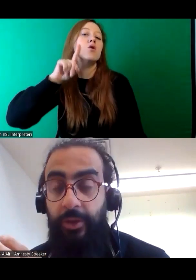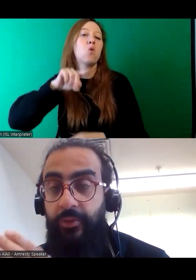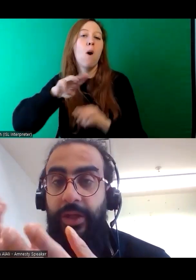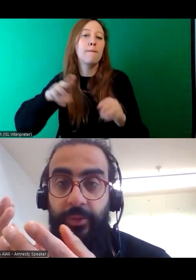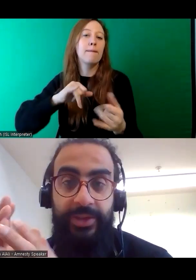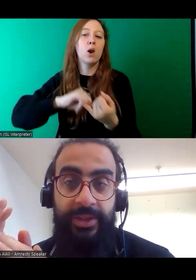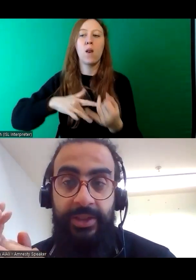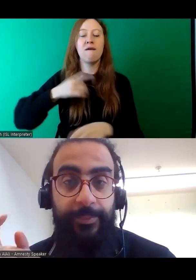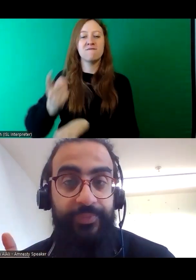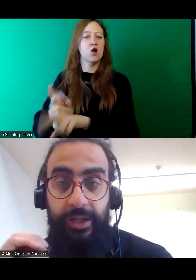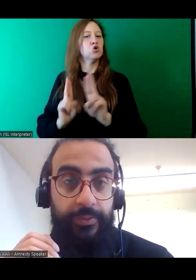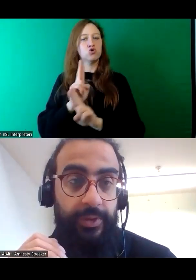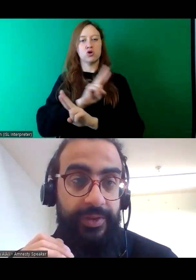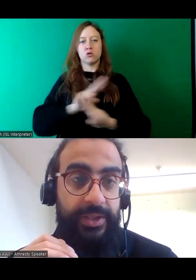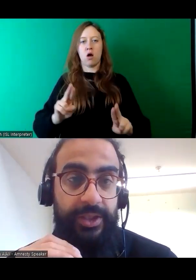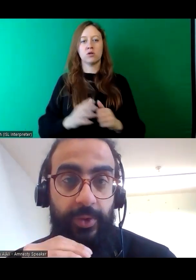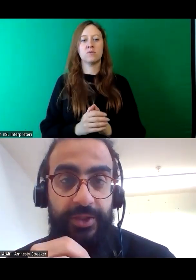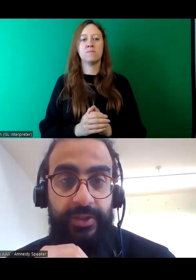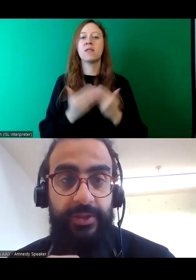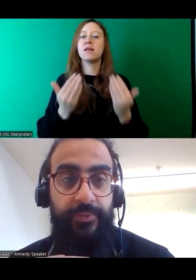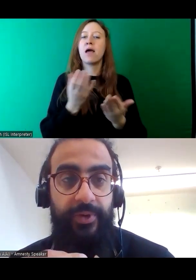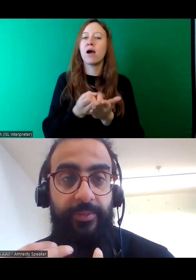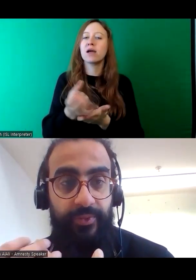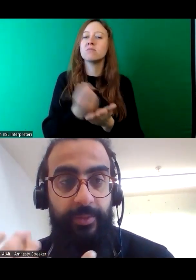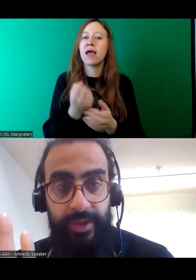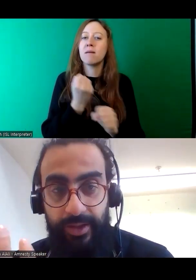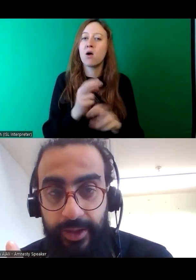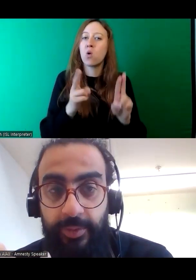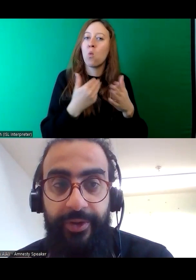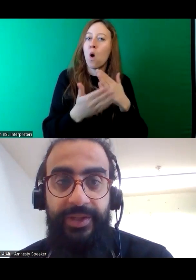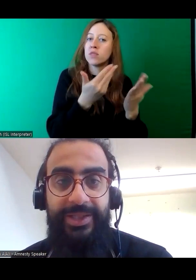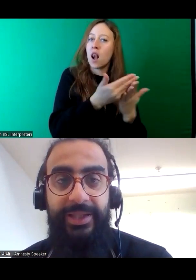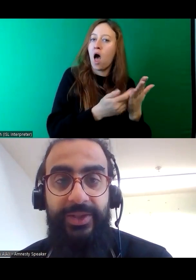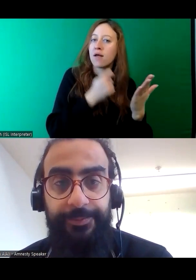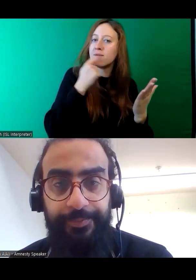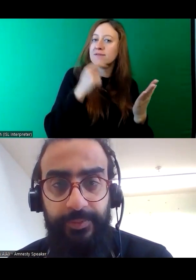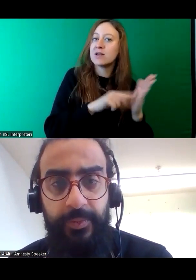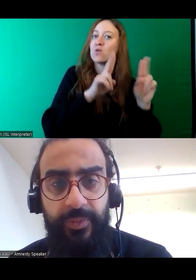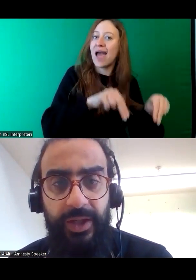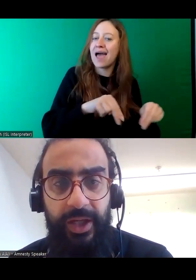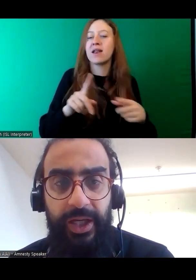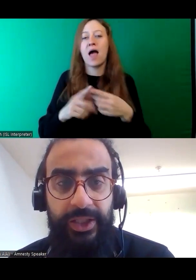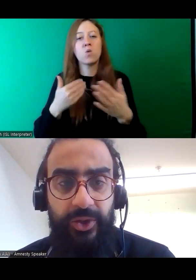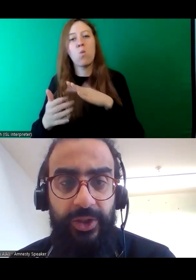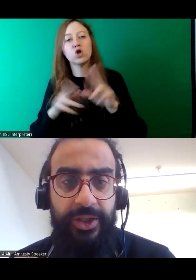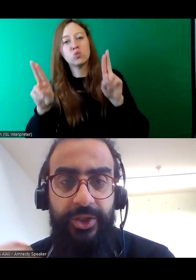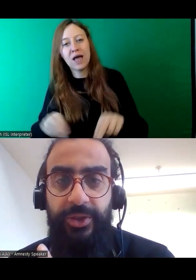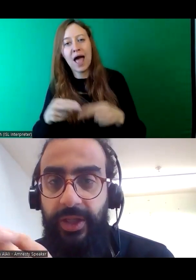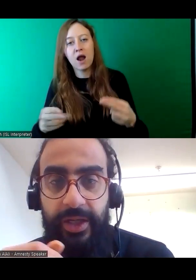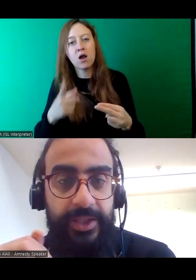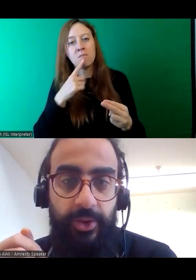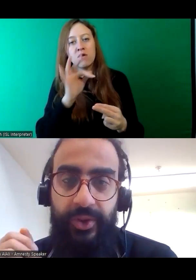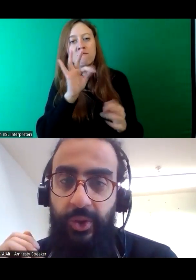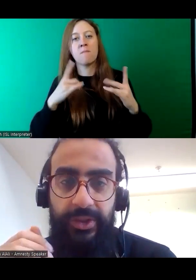what's lawful and what's unlawful in these situations from a human rights lens. So